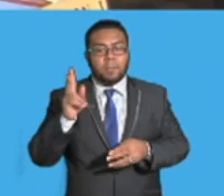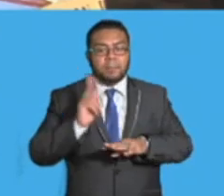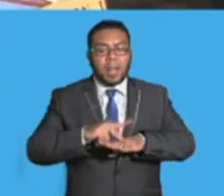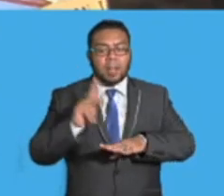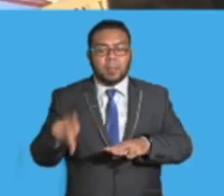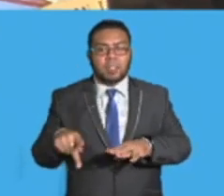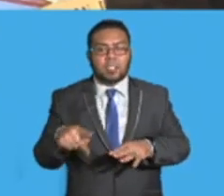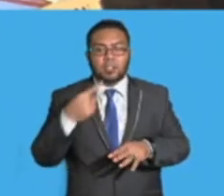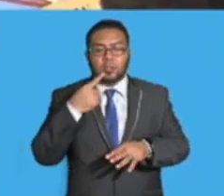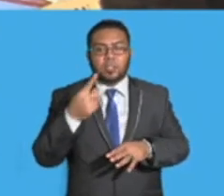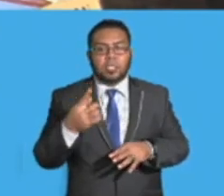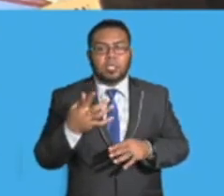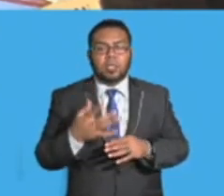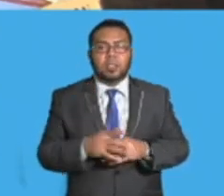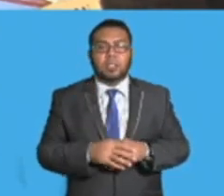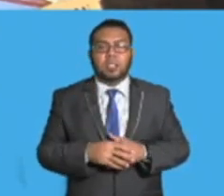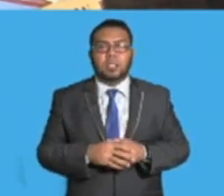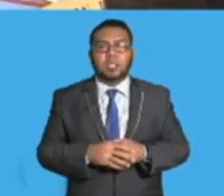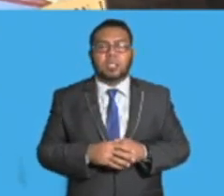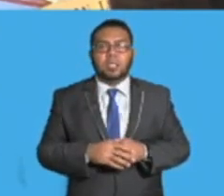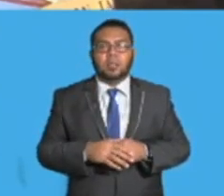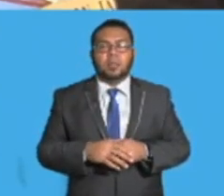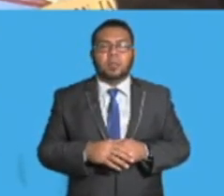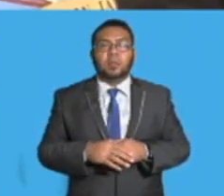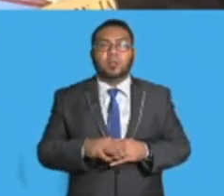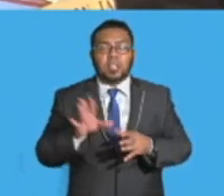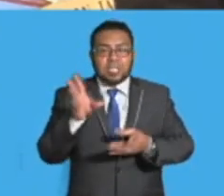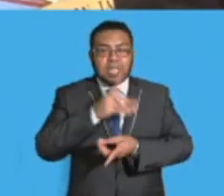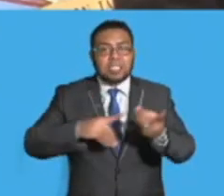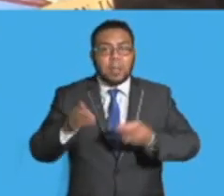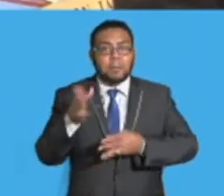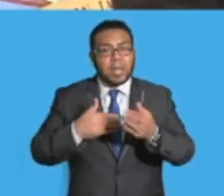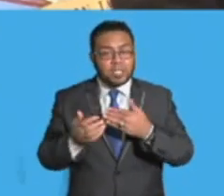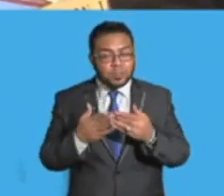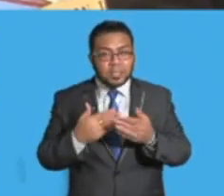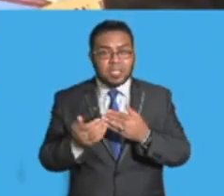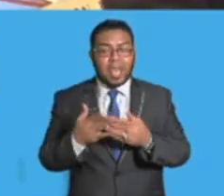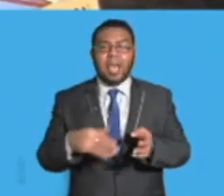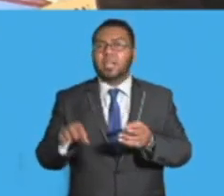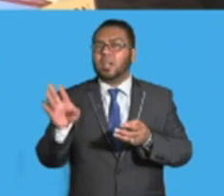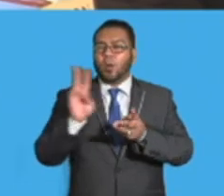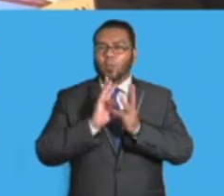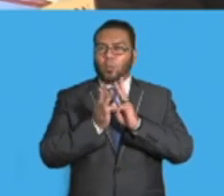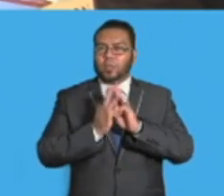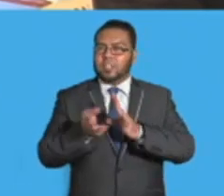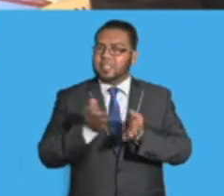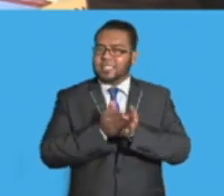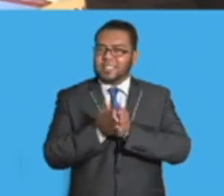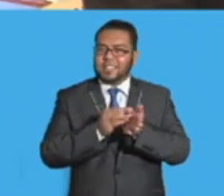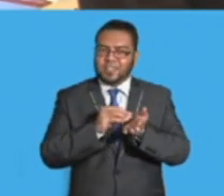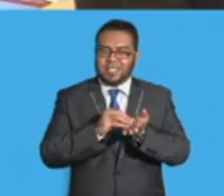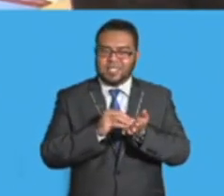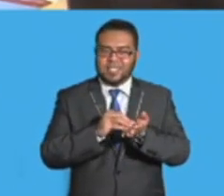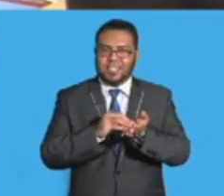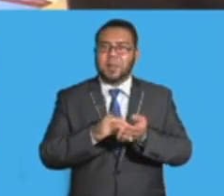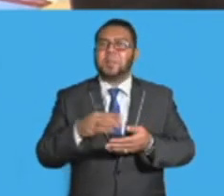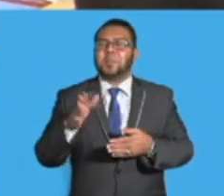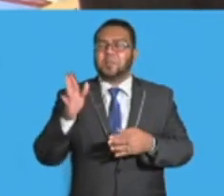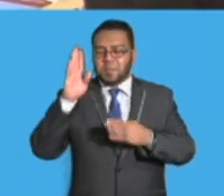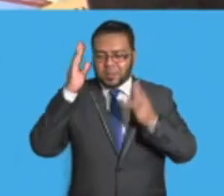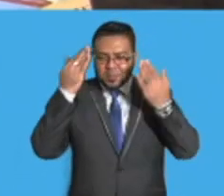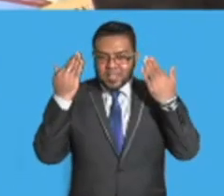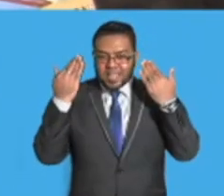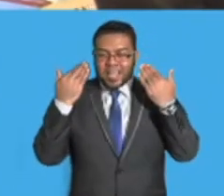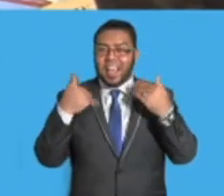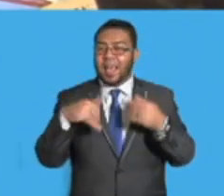Minister for Infrastructure and Transport, Disaster Management and Meteorology Services. Madam Speaker, at the